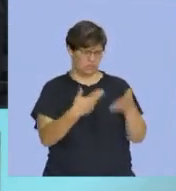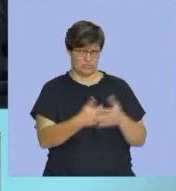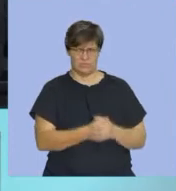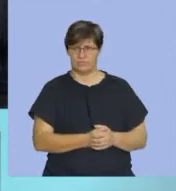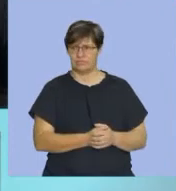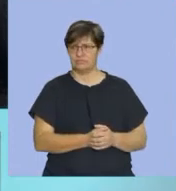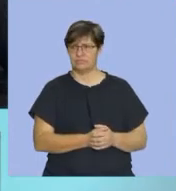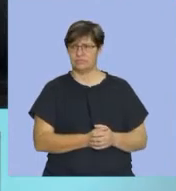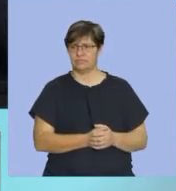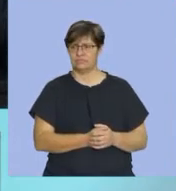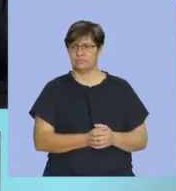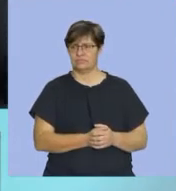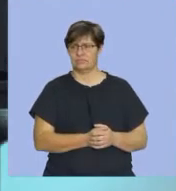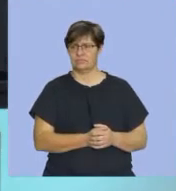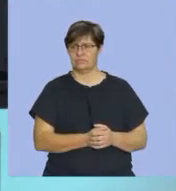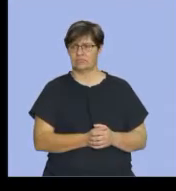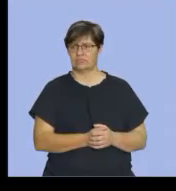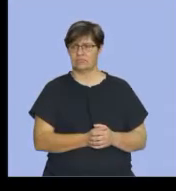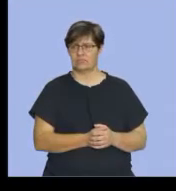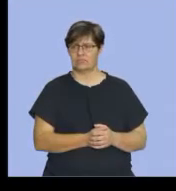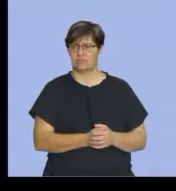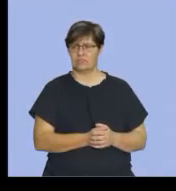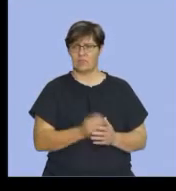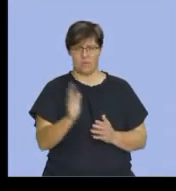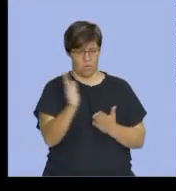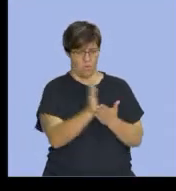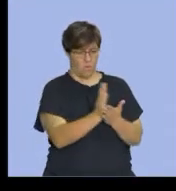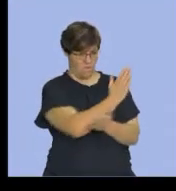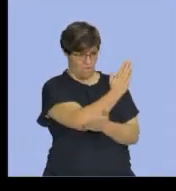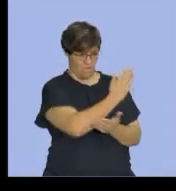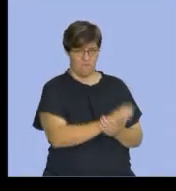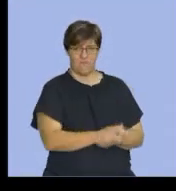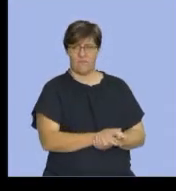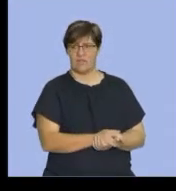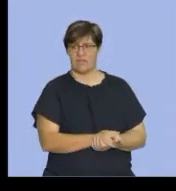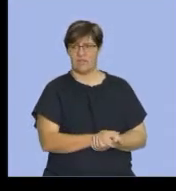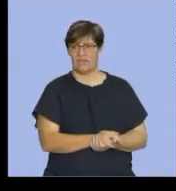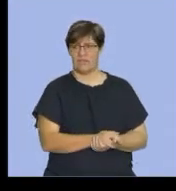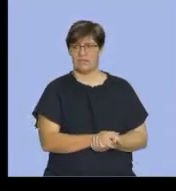it. What I'm going to quickly do is take this out